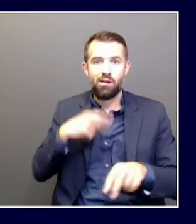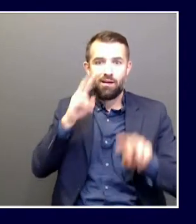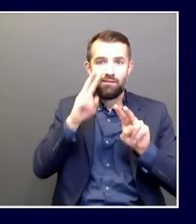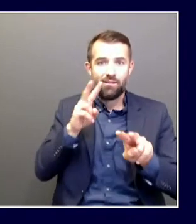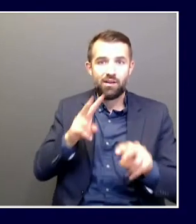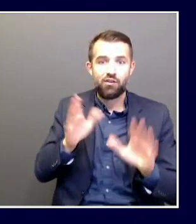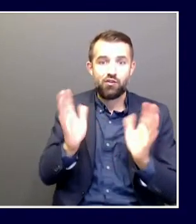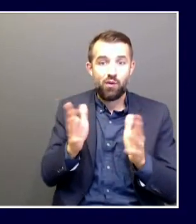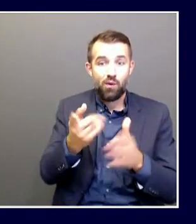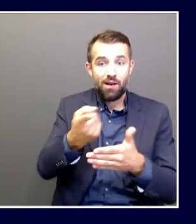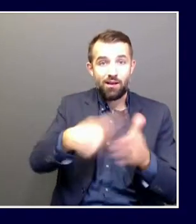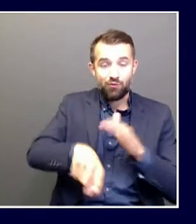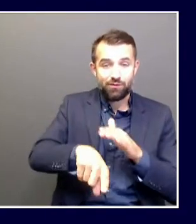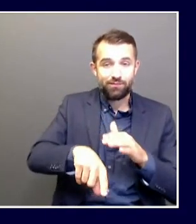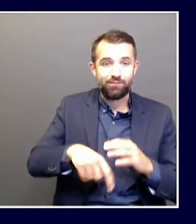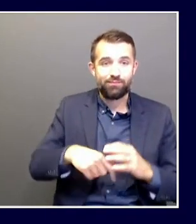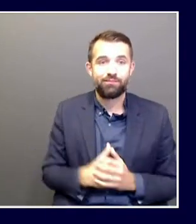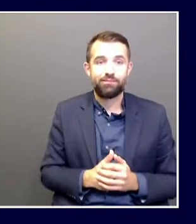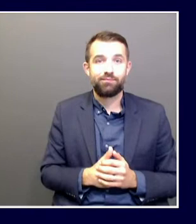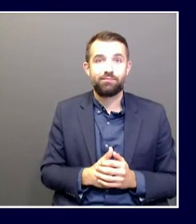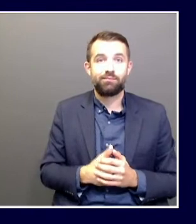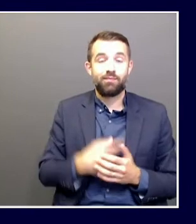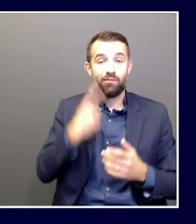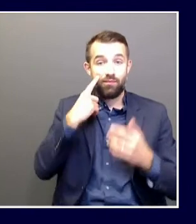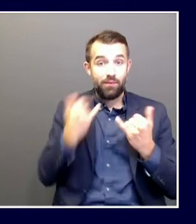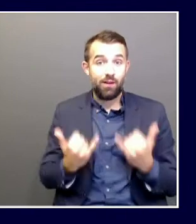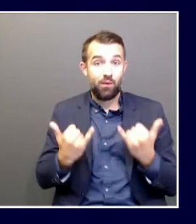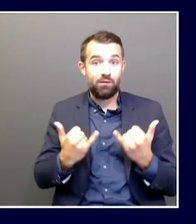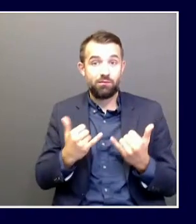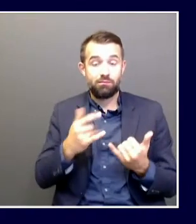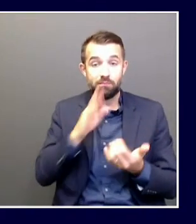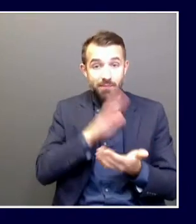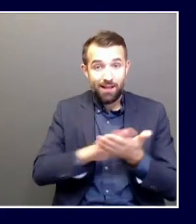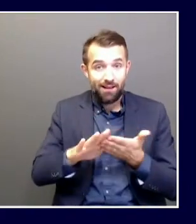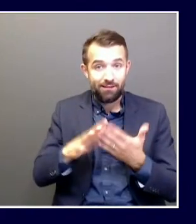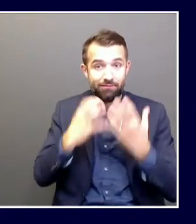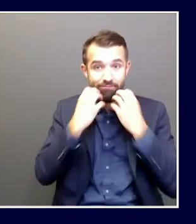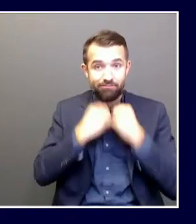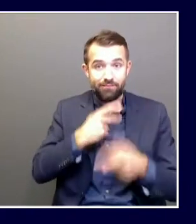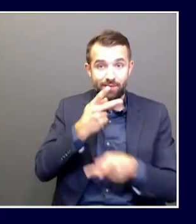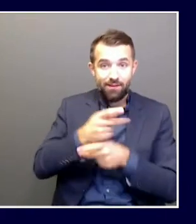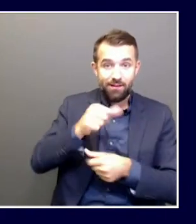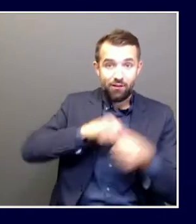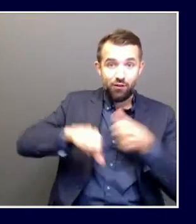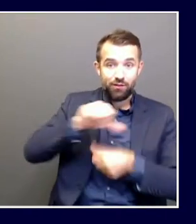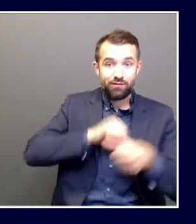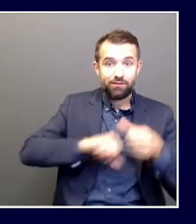well. But in the meantime, as always, please be kind and take care of one another. We'll talk again soon.